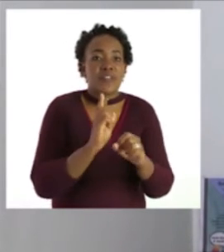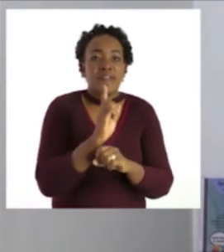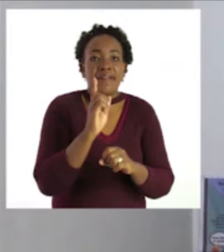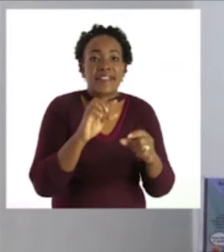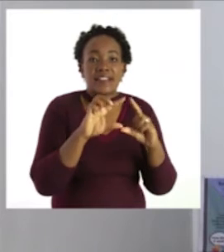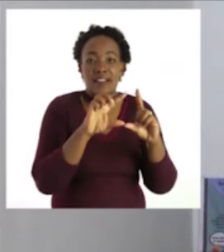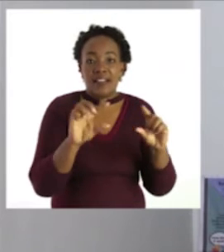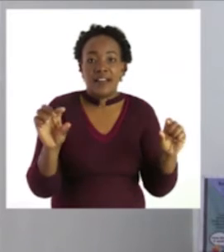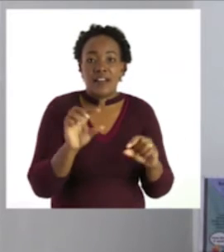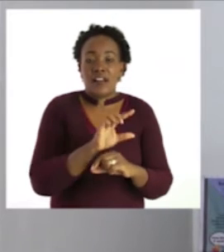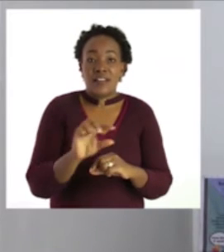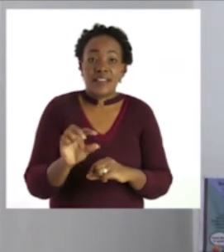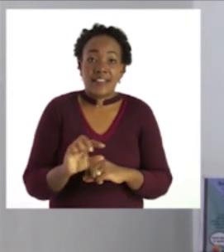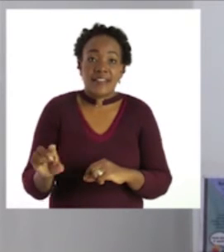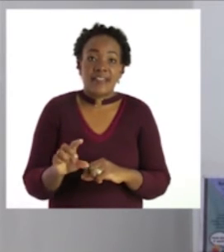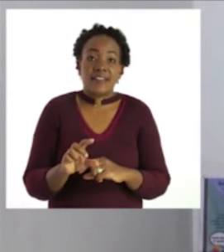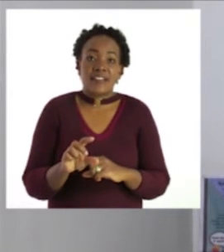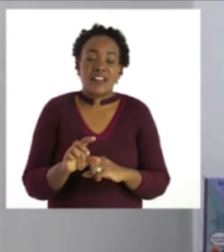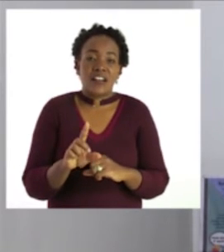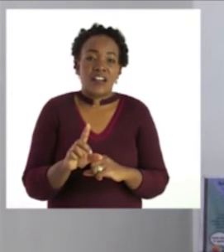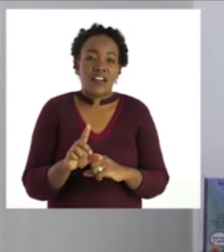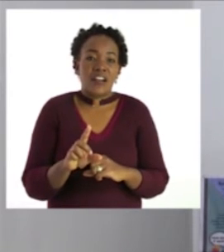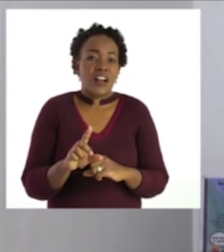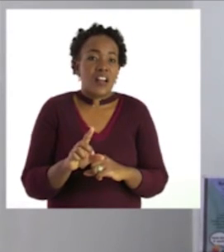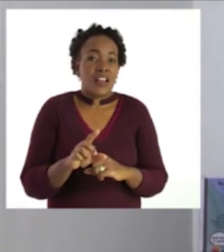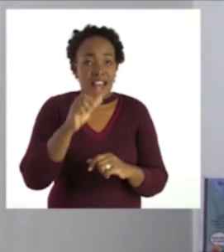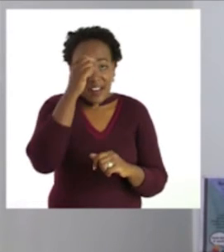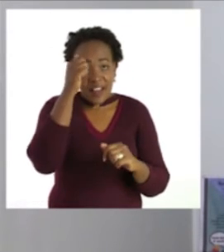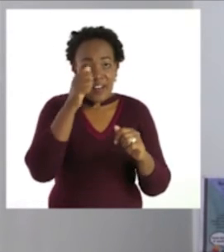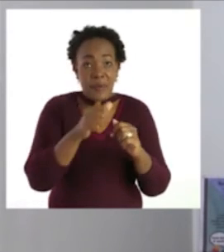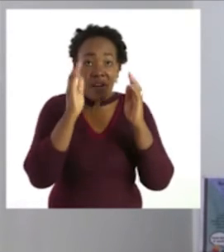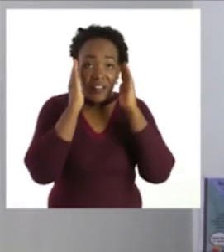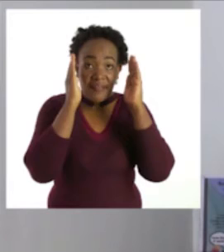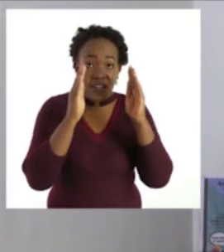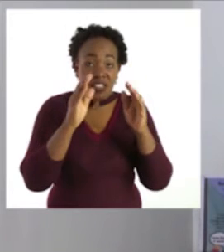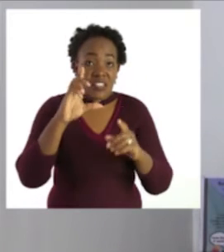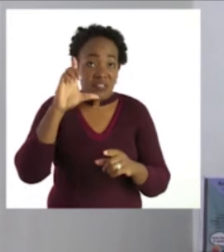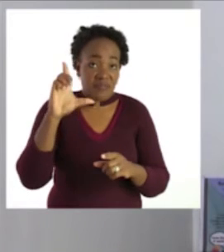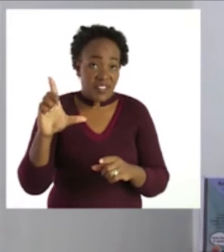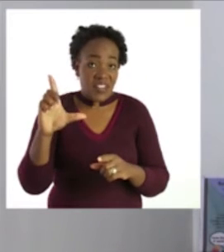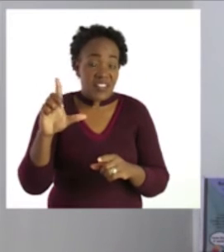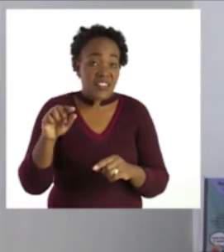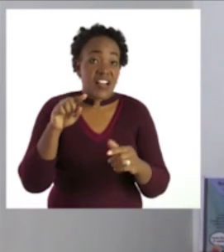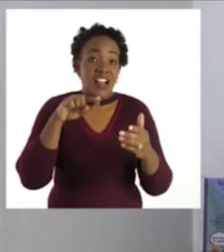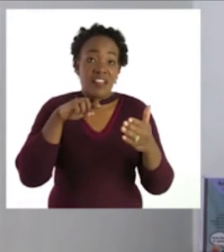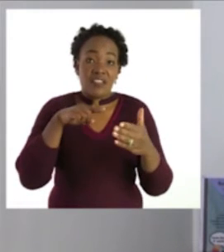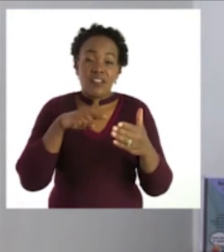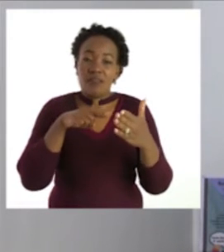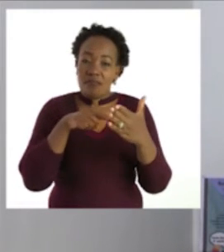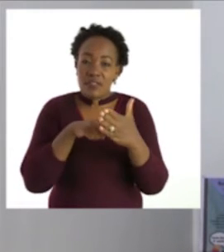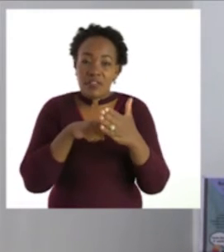sentence. And because we are doing capital letters and full stops, you